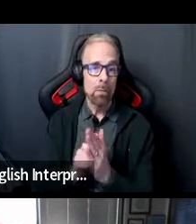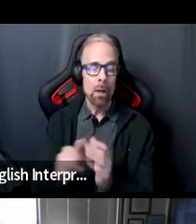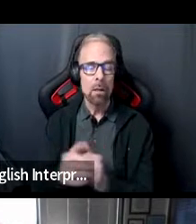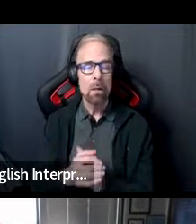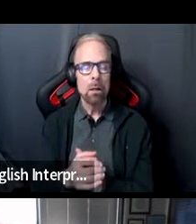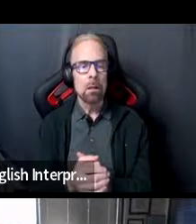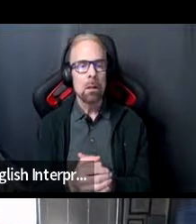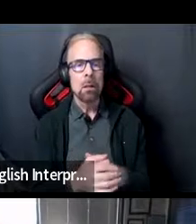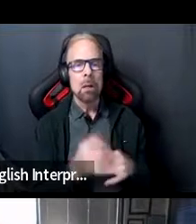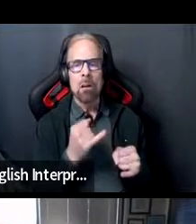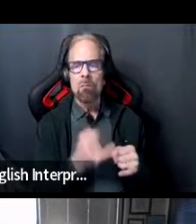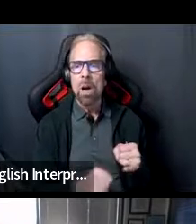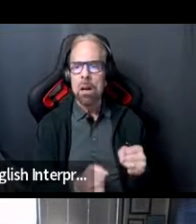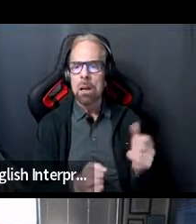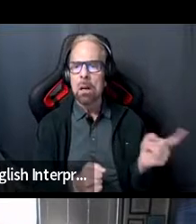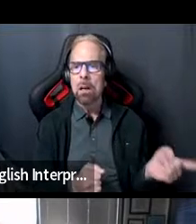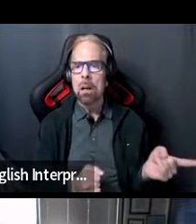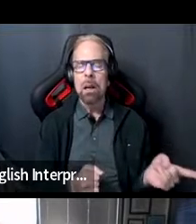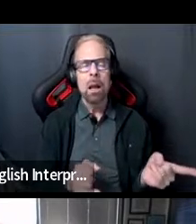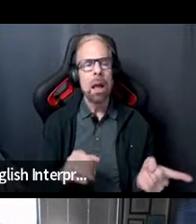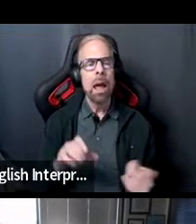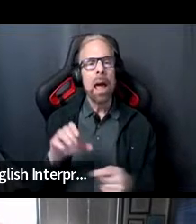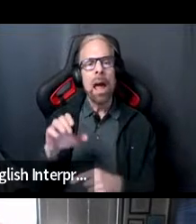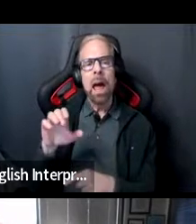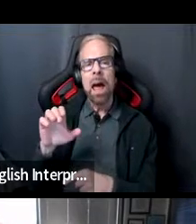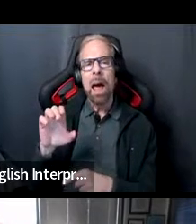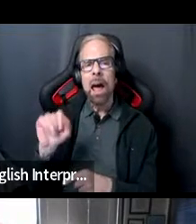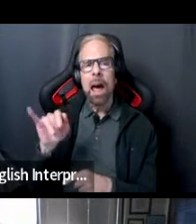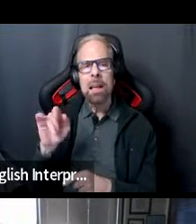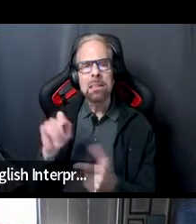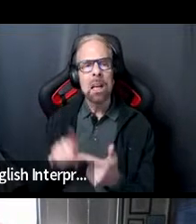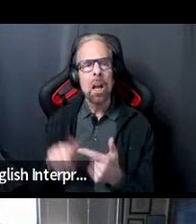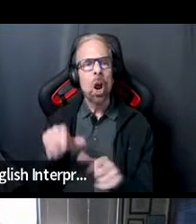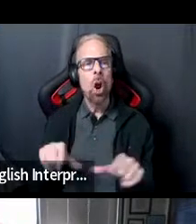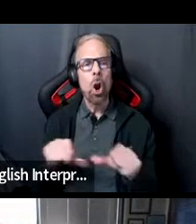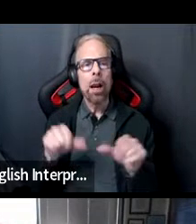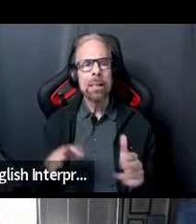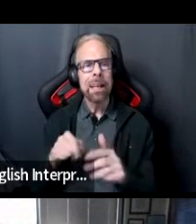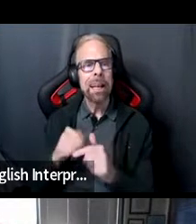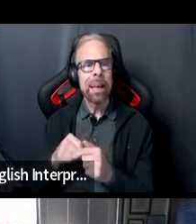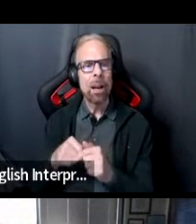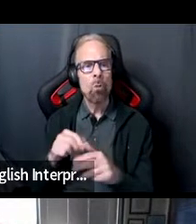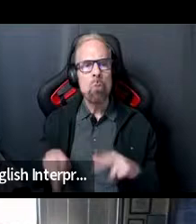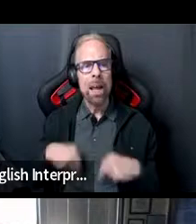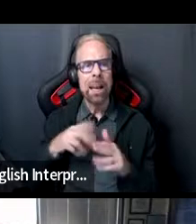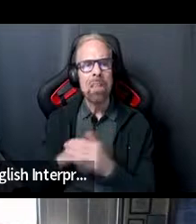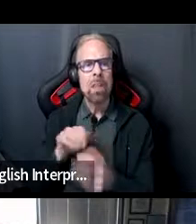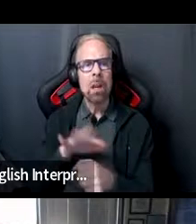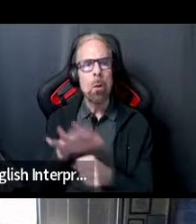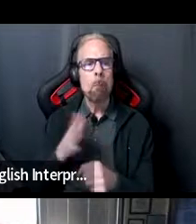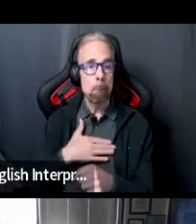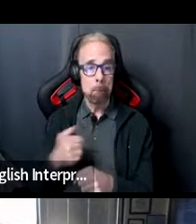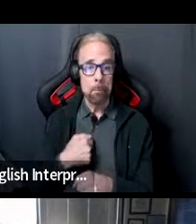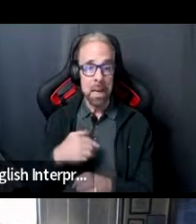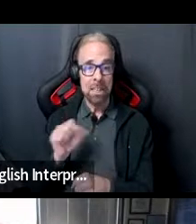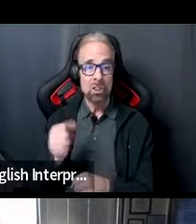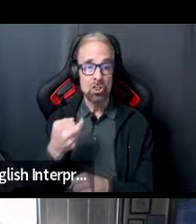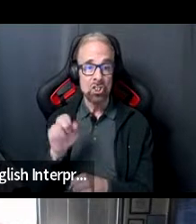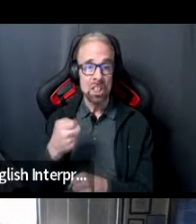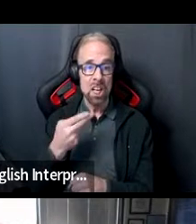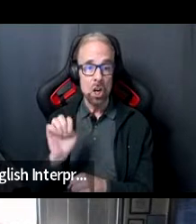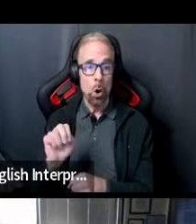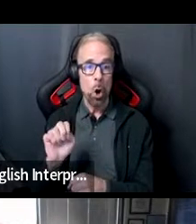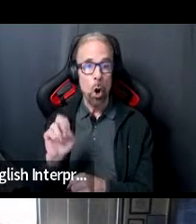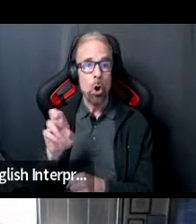Farley Winters with LSW Architects and a resident of the Arnada neighborhood. My pronouns are she, her. And probably